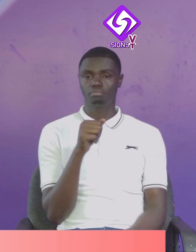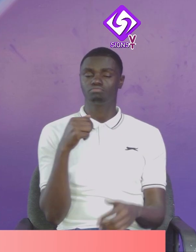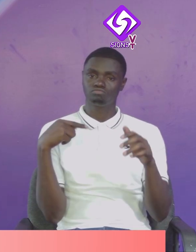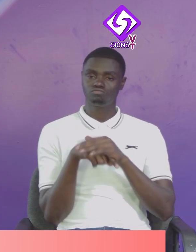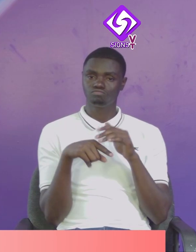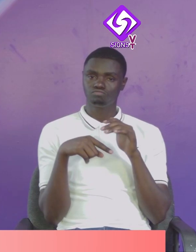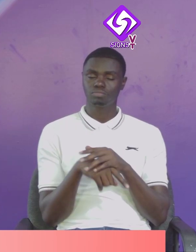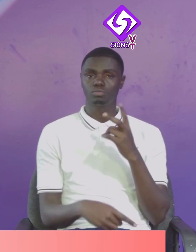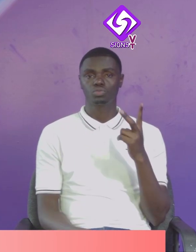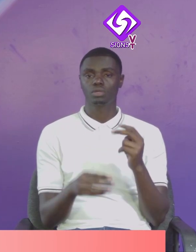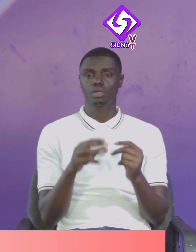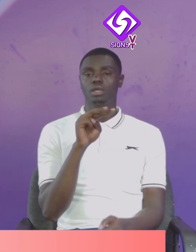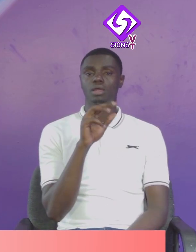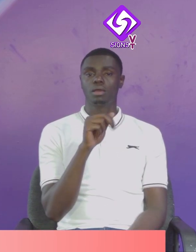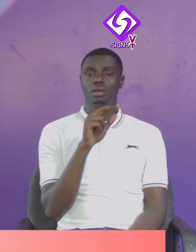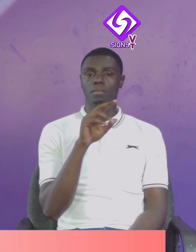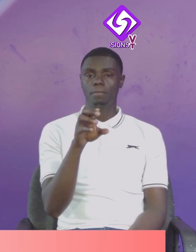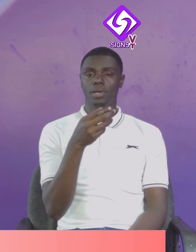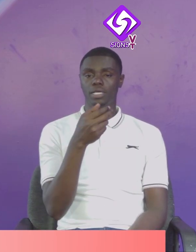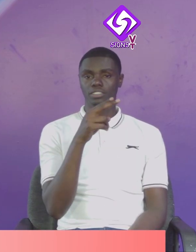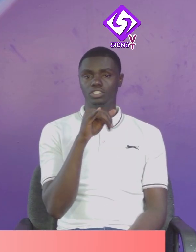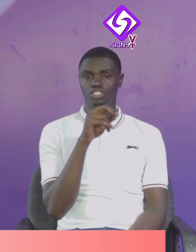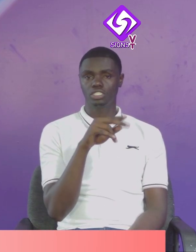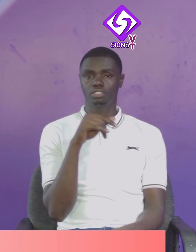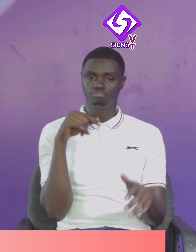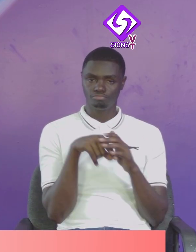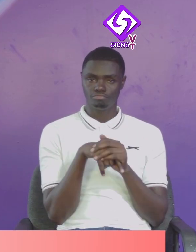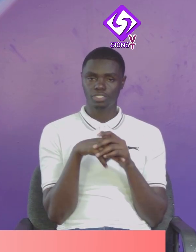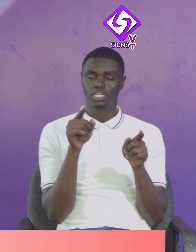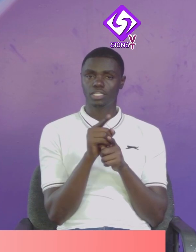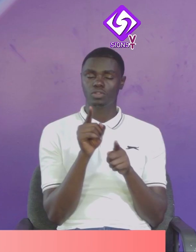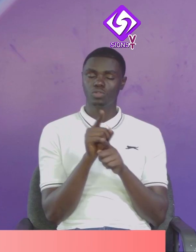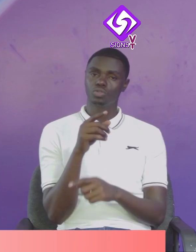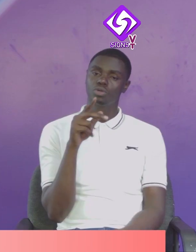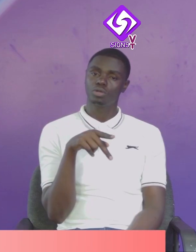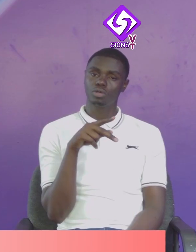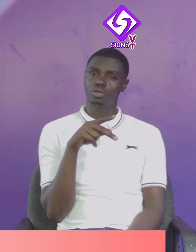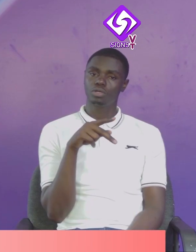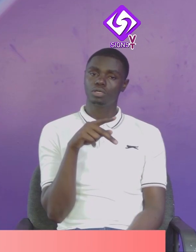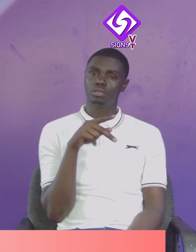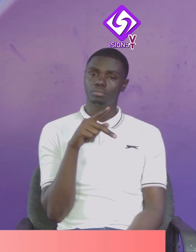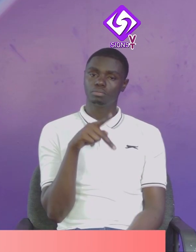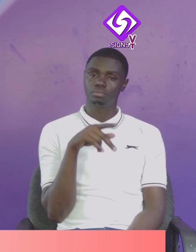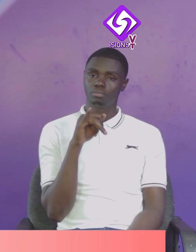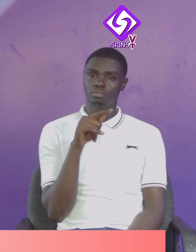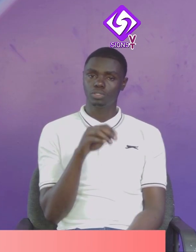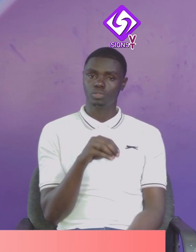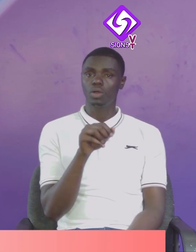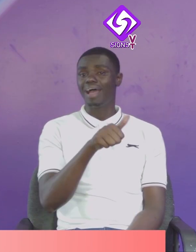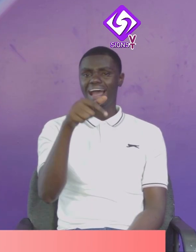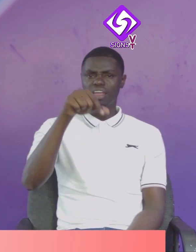of Mancini, and the 90th plus second minute courtesy of Esposito. So when you look at the other qualifying